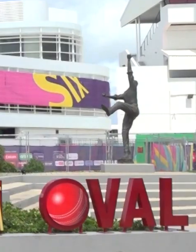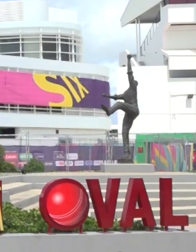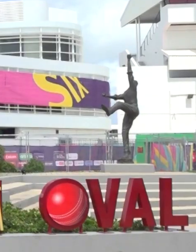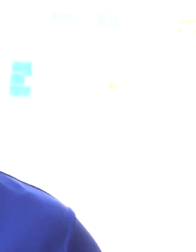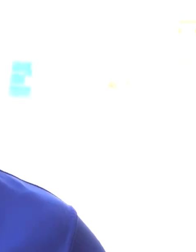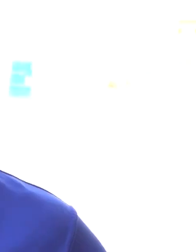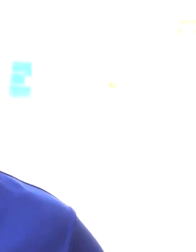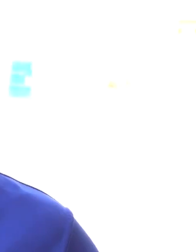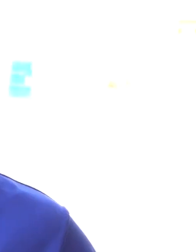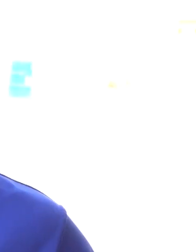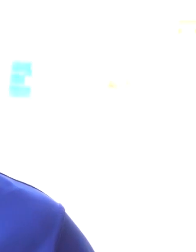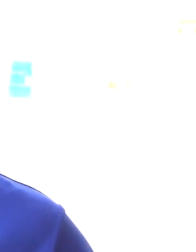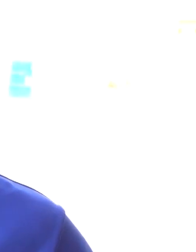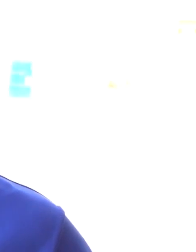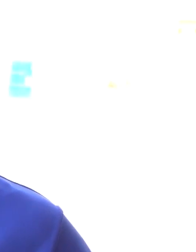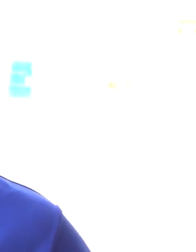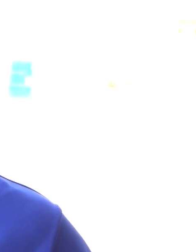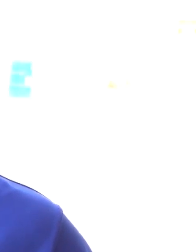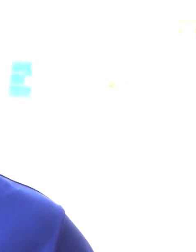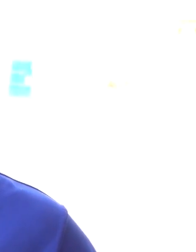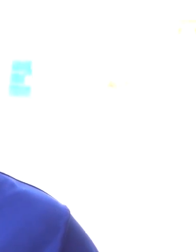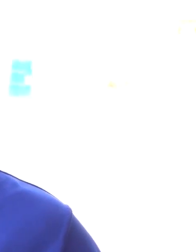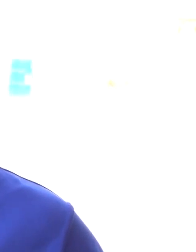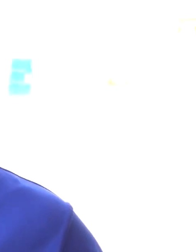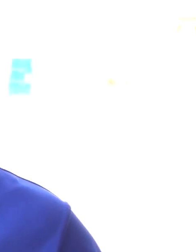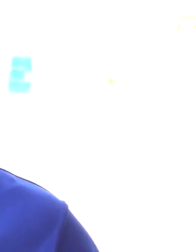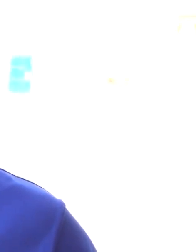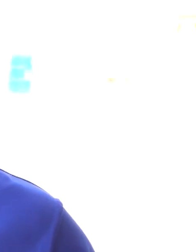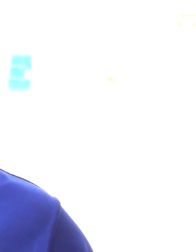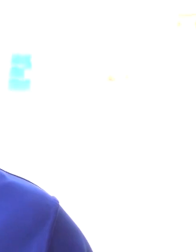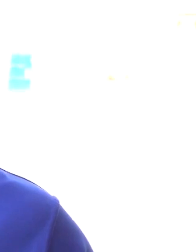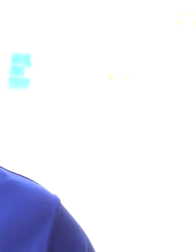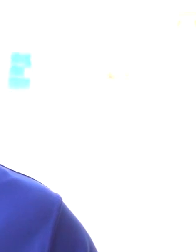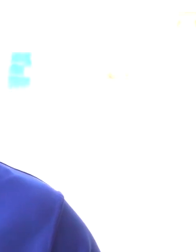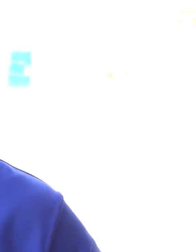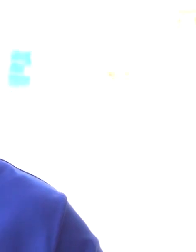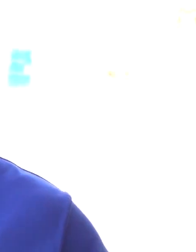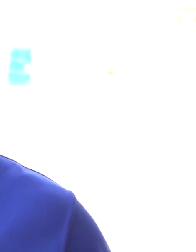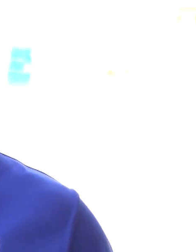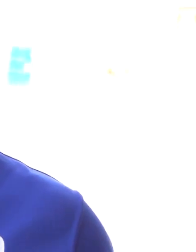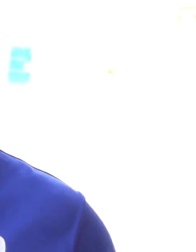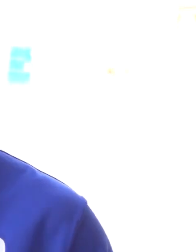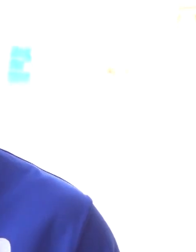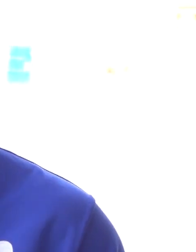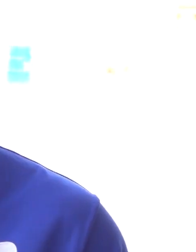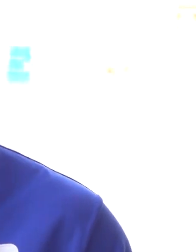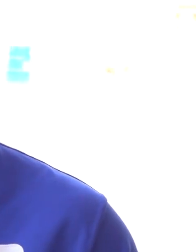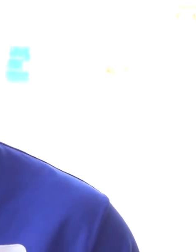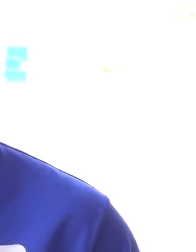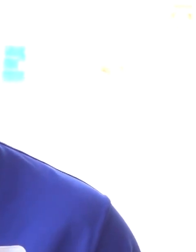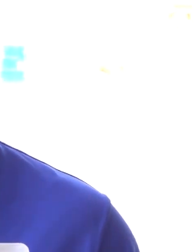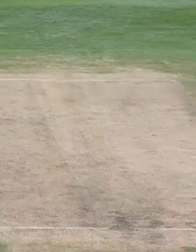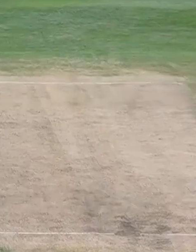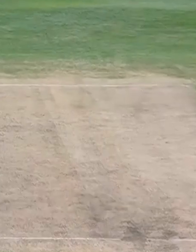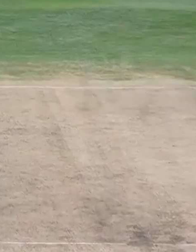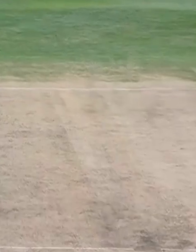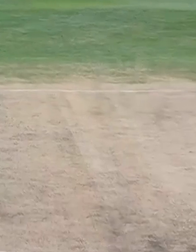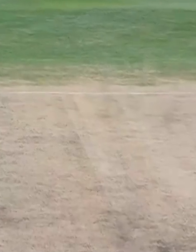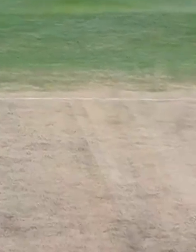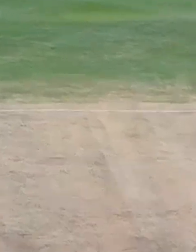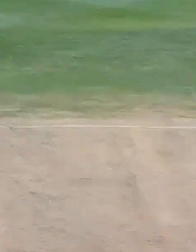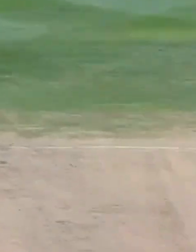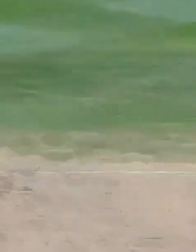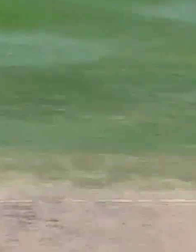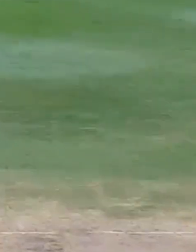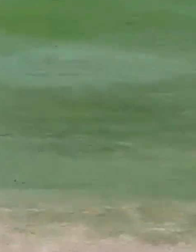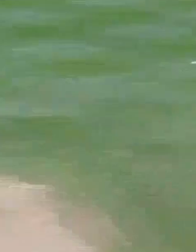event. According to chairman of the local organizing committee, Ambassador Noel Lynch, Barbados has done reasonably well in hosting 8 matches so